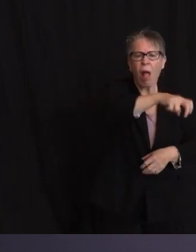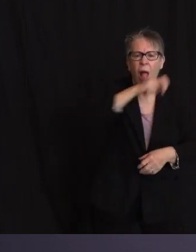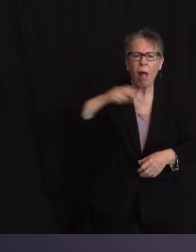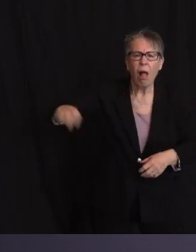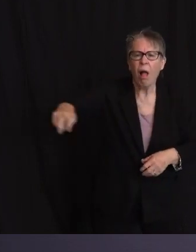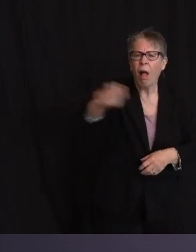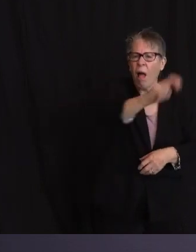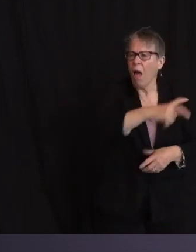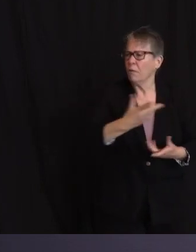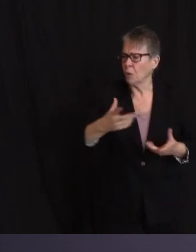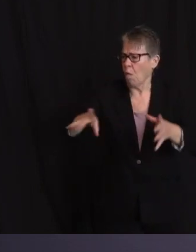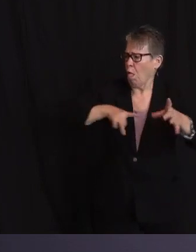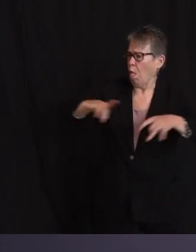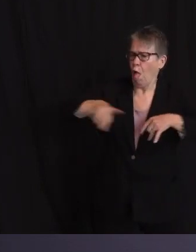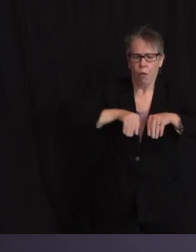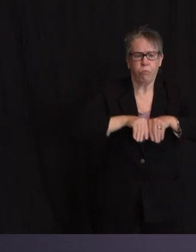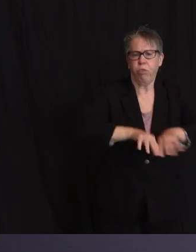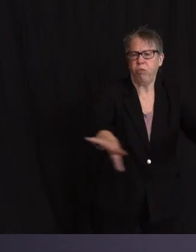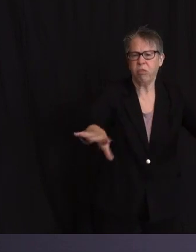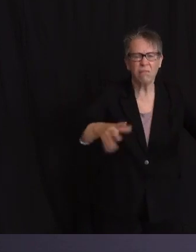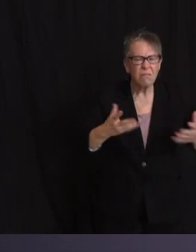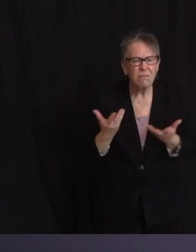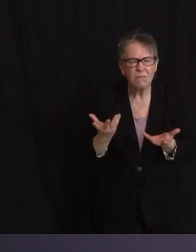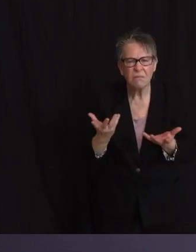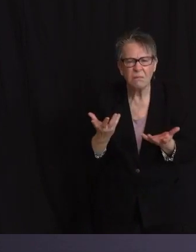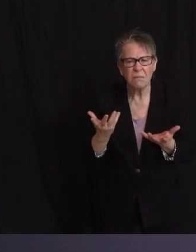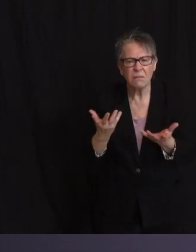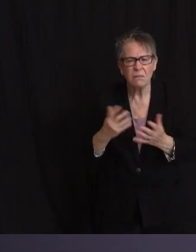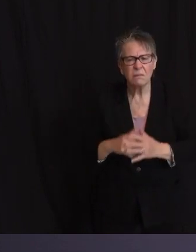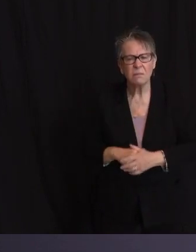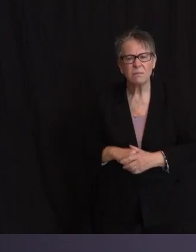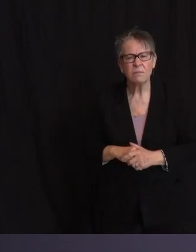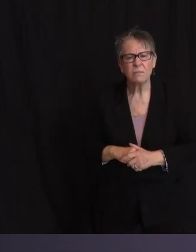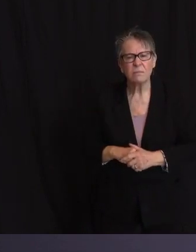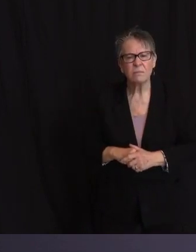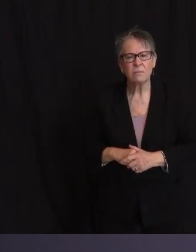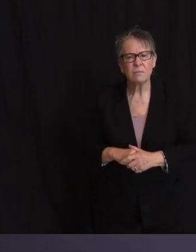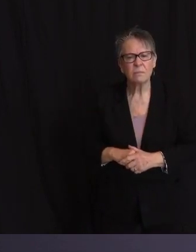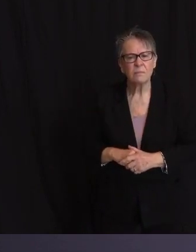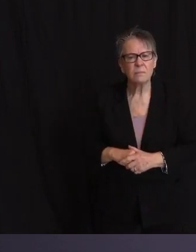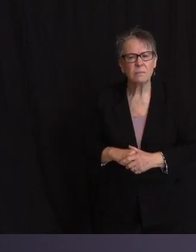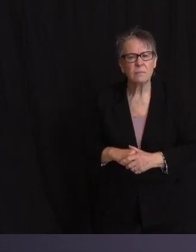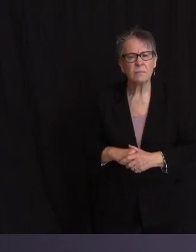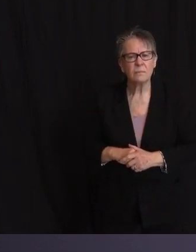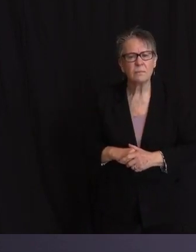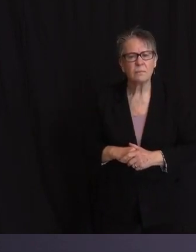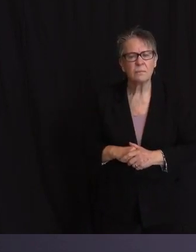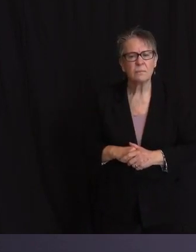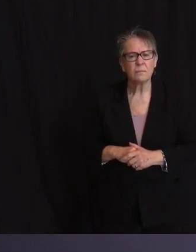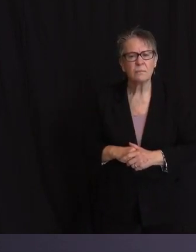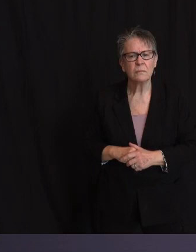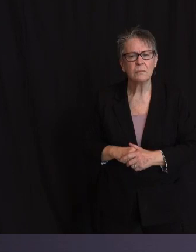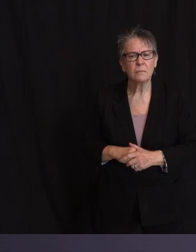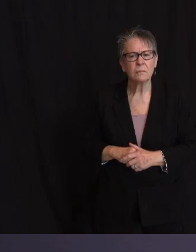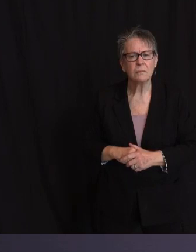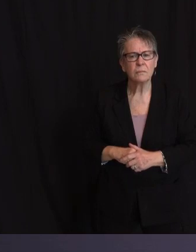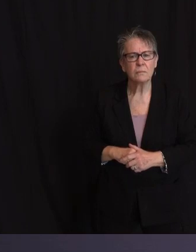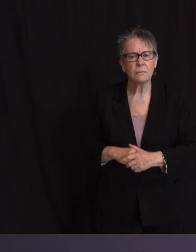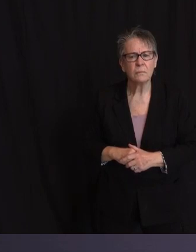care specifically? Nursing homes and long-term care, okay, yes. You mentioned that you're going to be announcing a blueprint to reopen in the